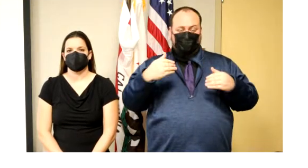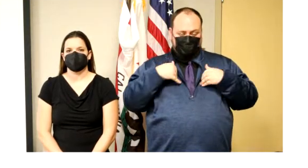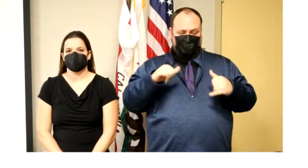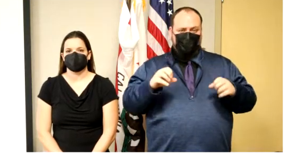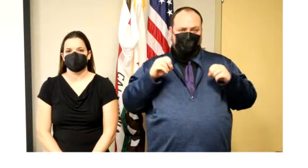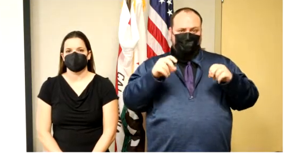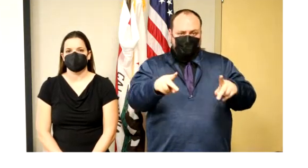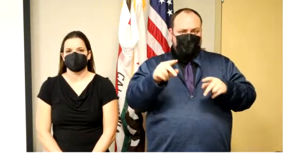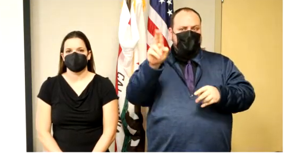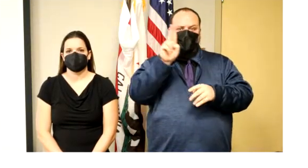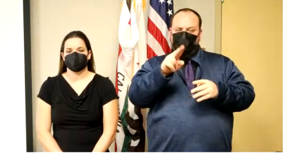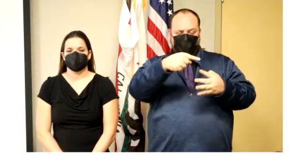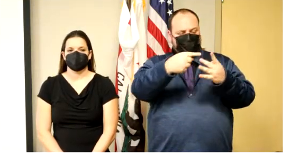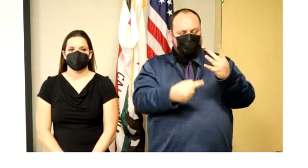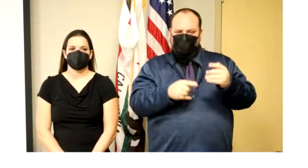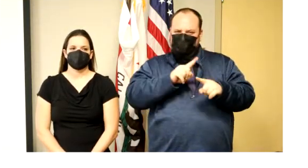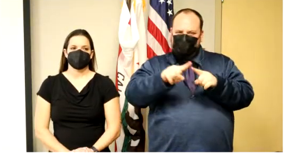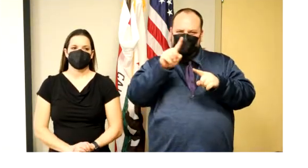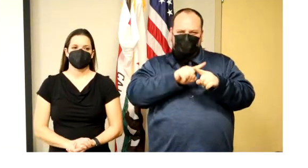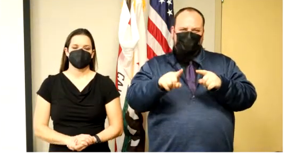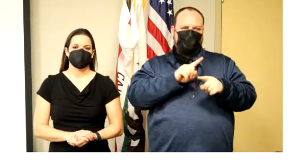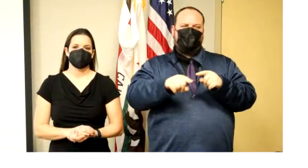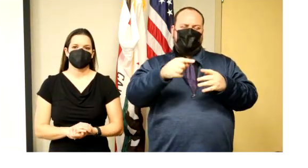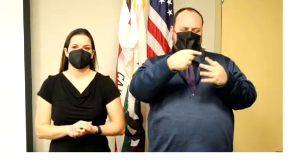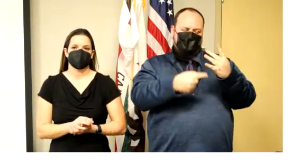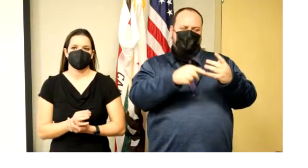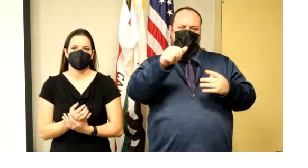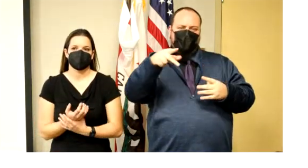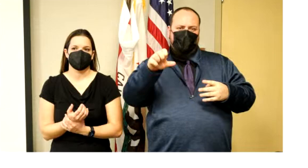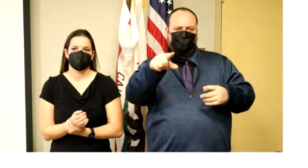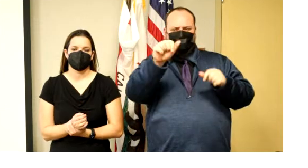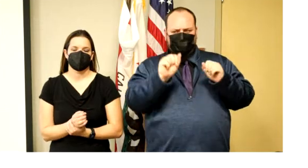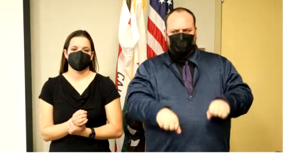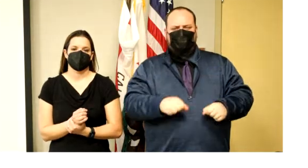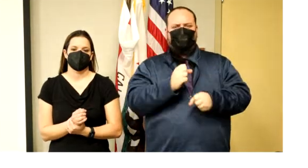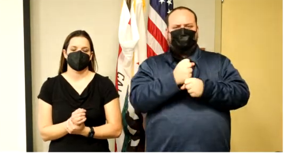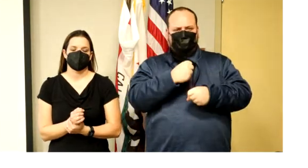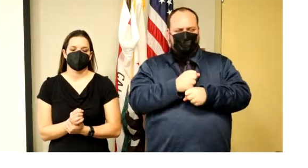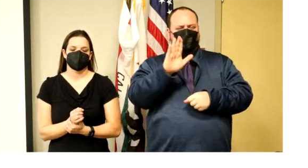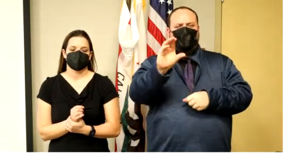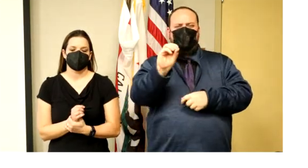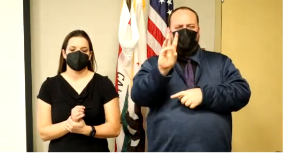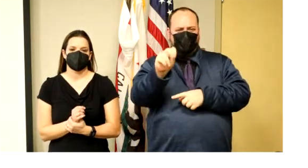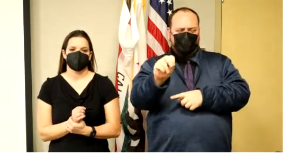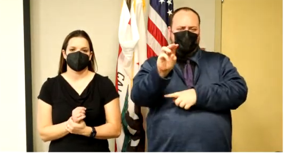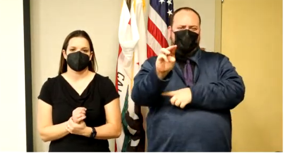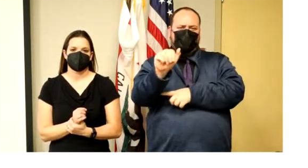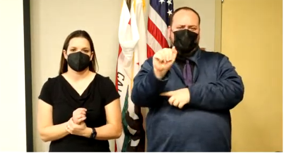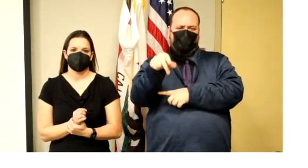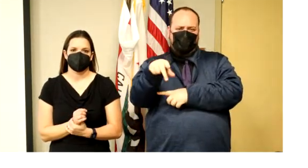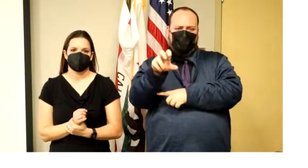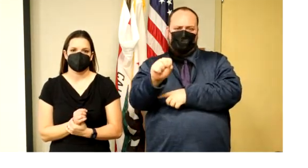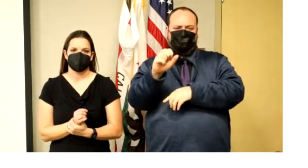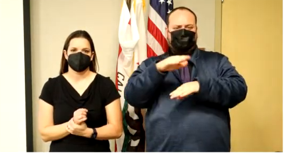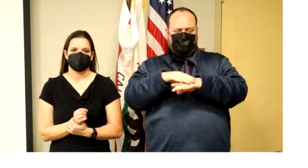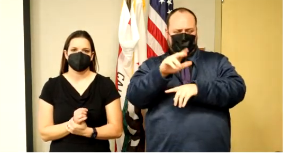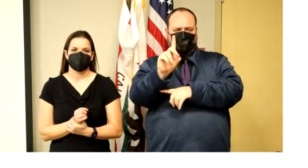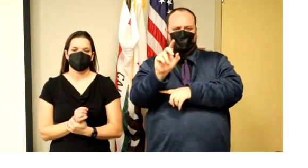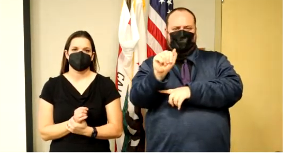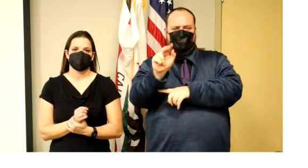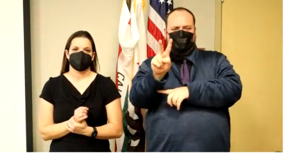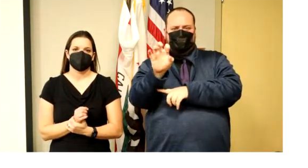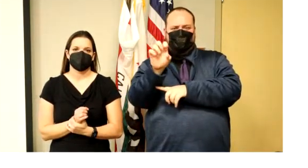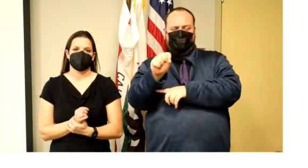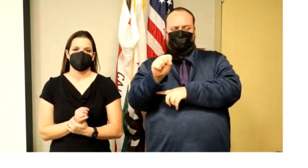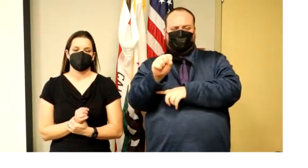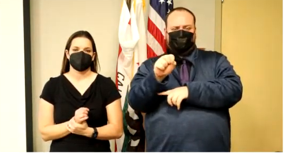District R or any of these other tools to be able to come up with their own maps, and they're free to do that, and they can do it on Dave's. It's just not as easy as